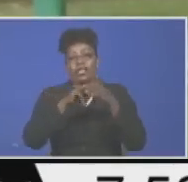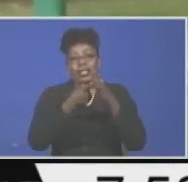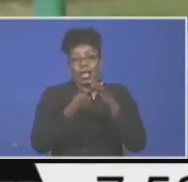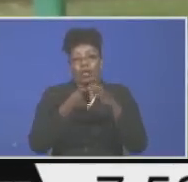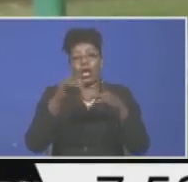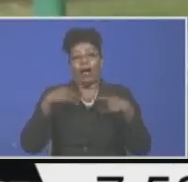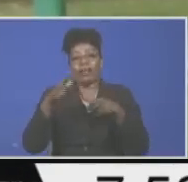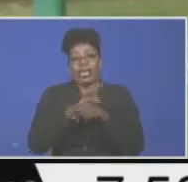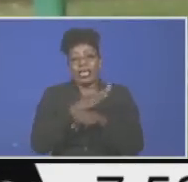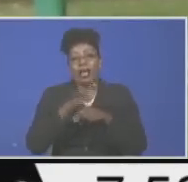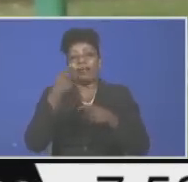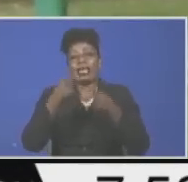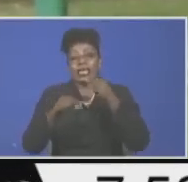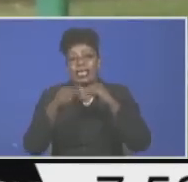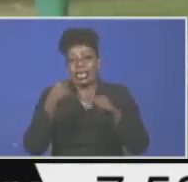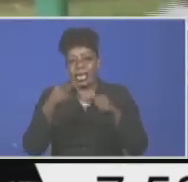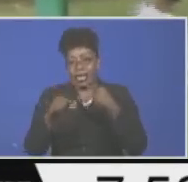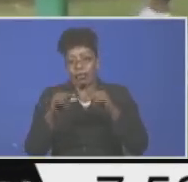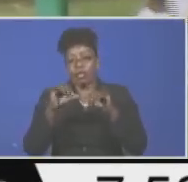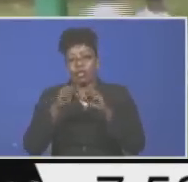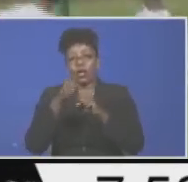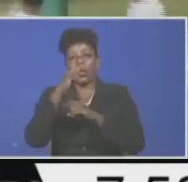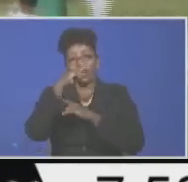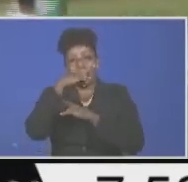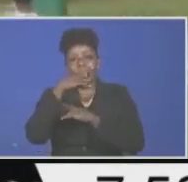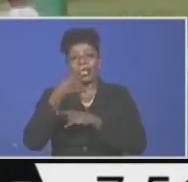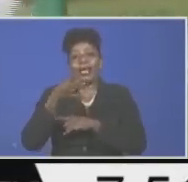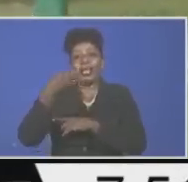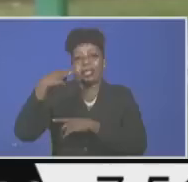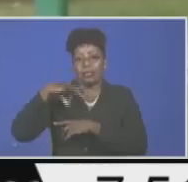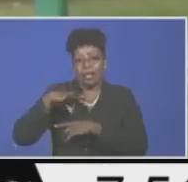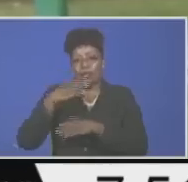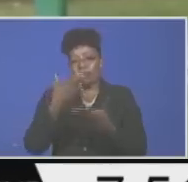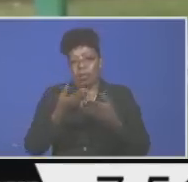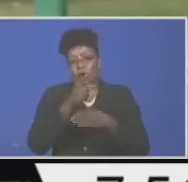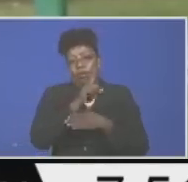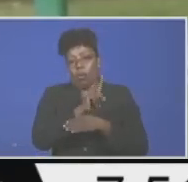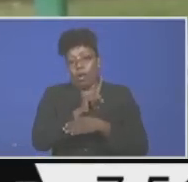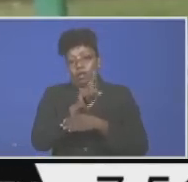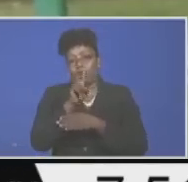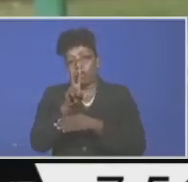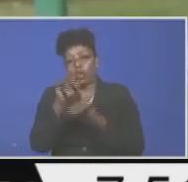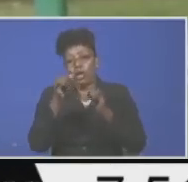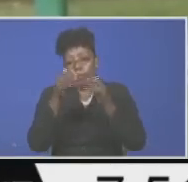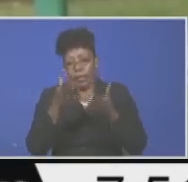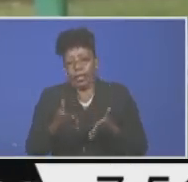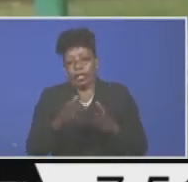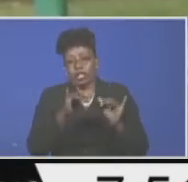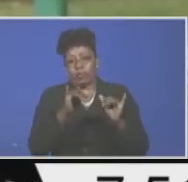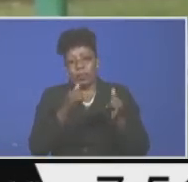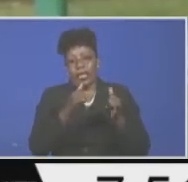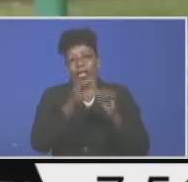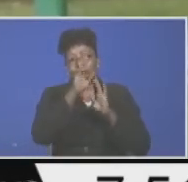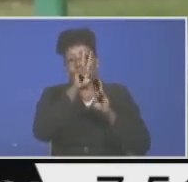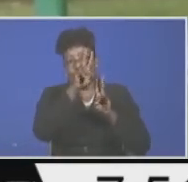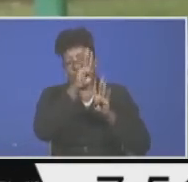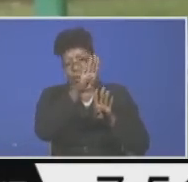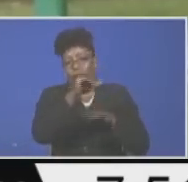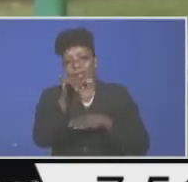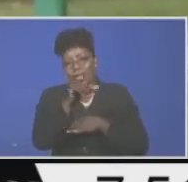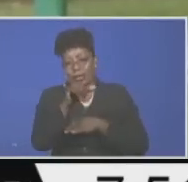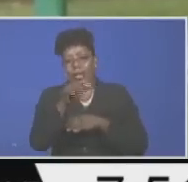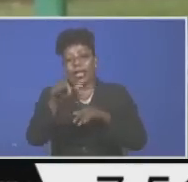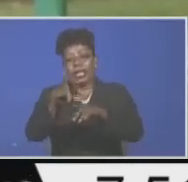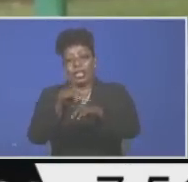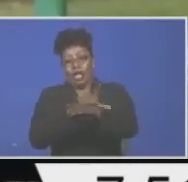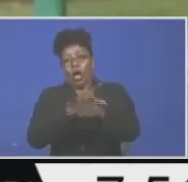enough games so the kids will benefit. Now, we may have 1 or 2 players playing volleyball, fine. It's a long